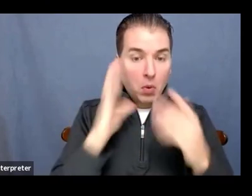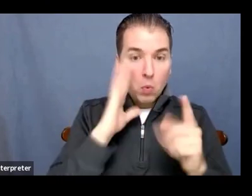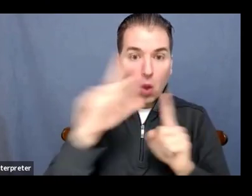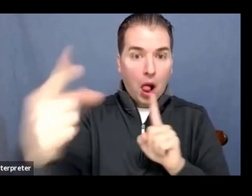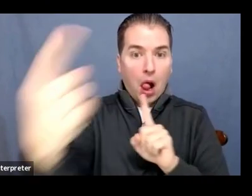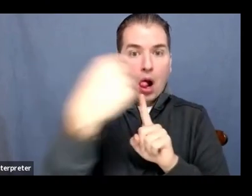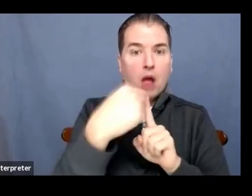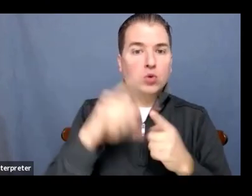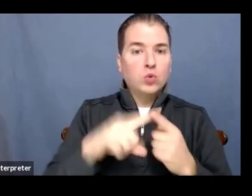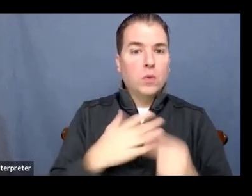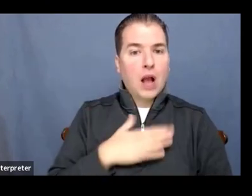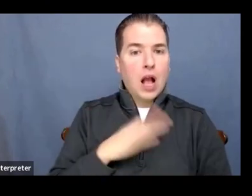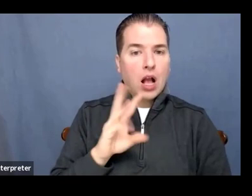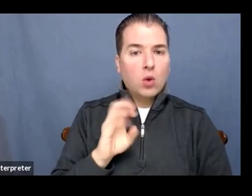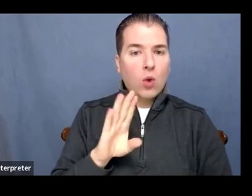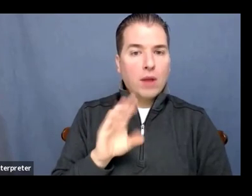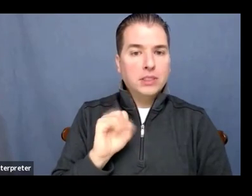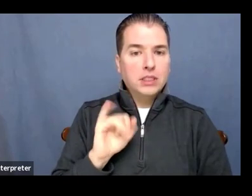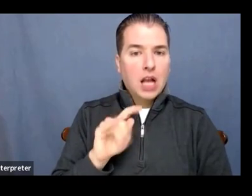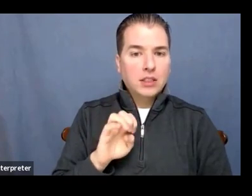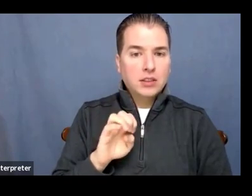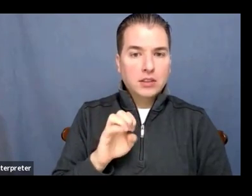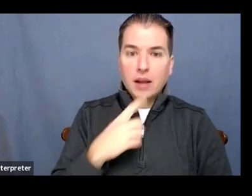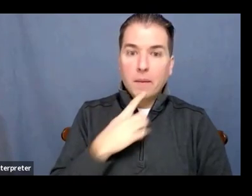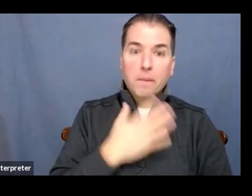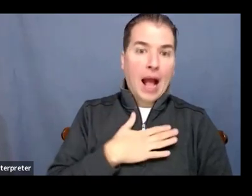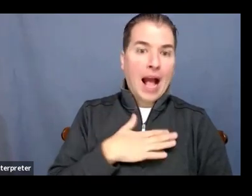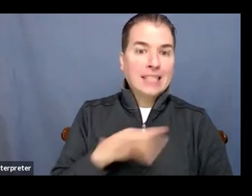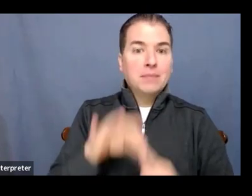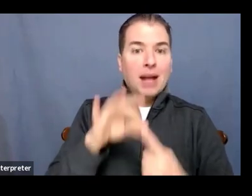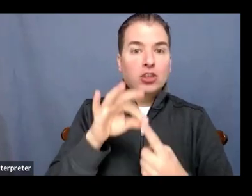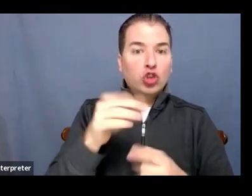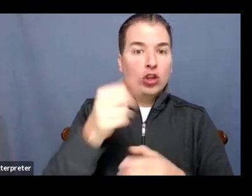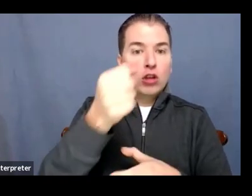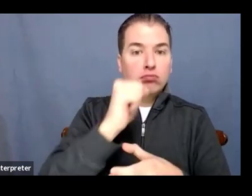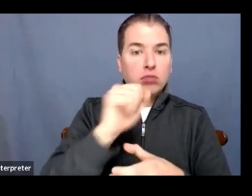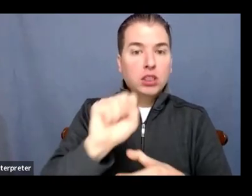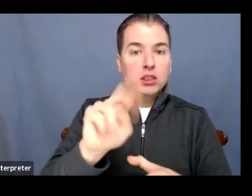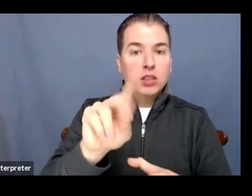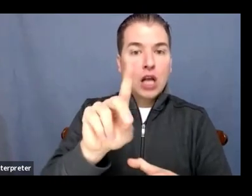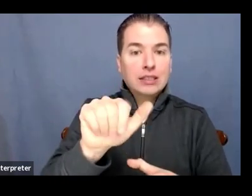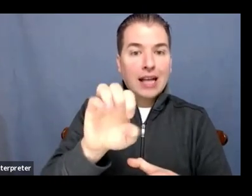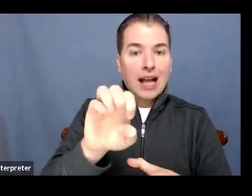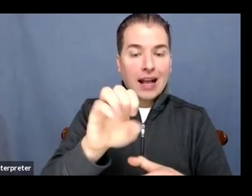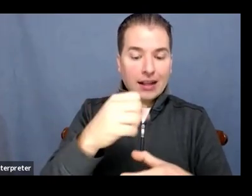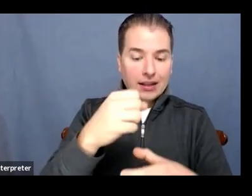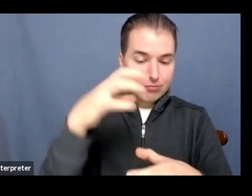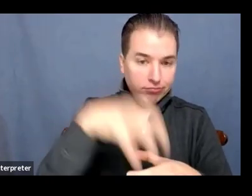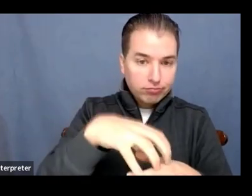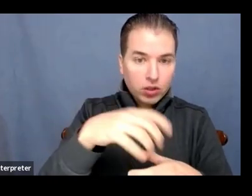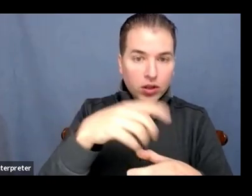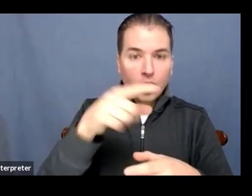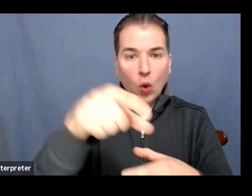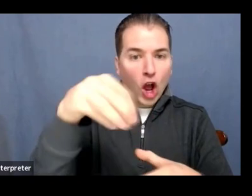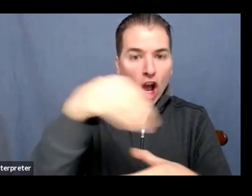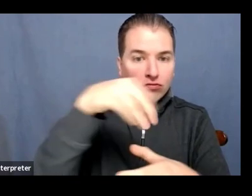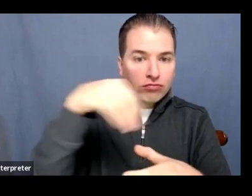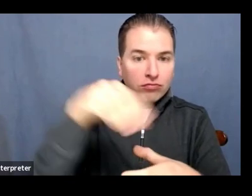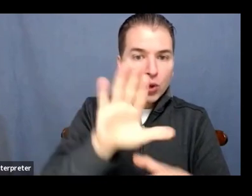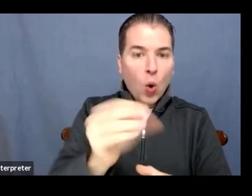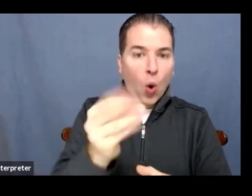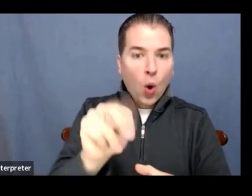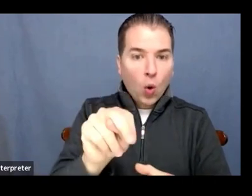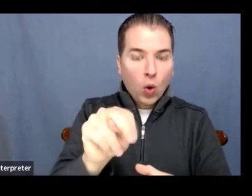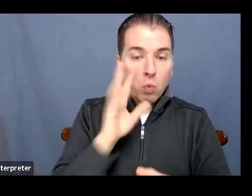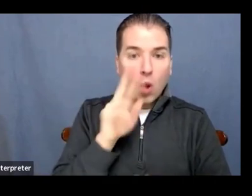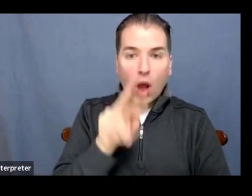about for example, our Build Your Own Sunday promotion, and they'll come in and buy. So we're kind of pulling them in based on information